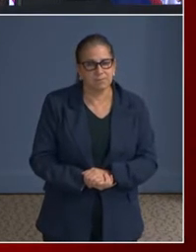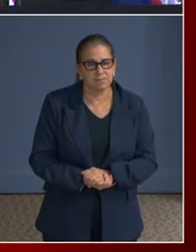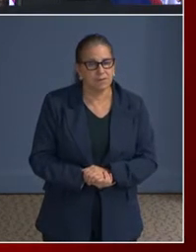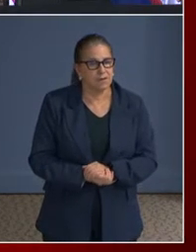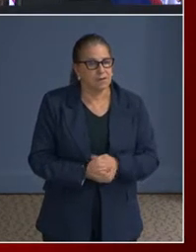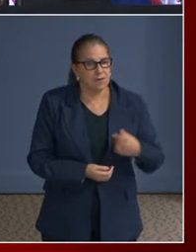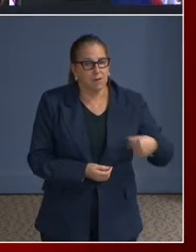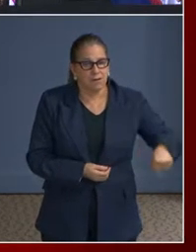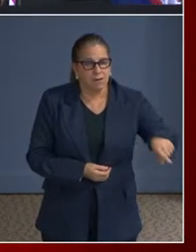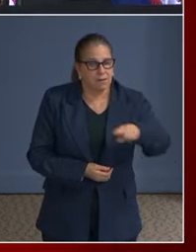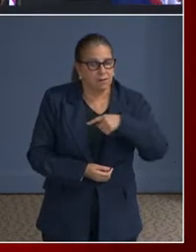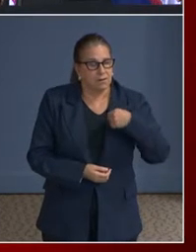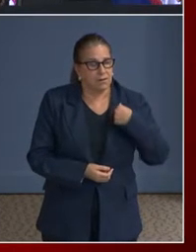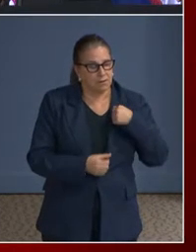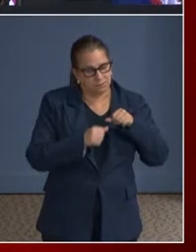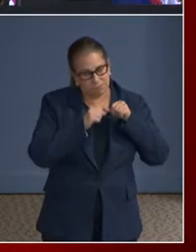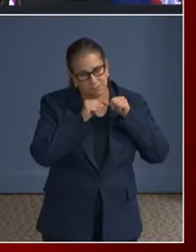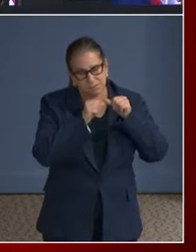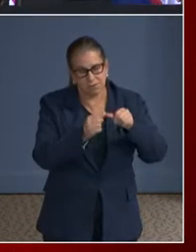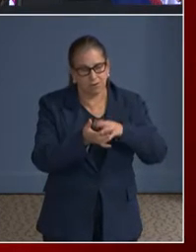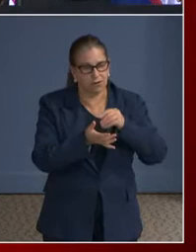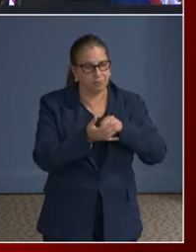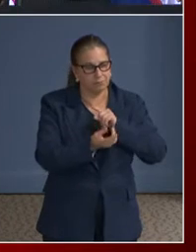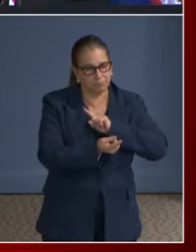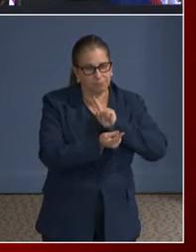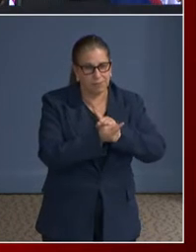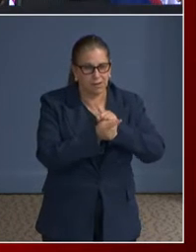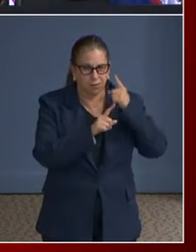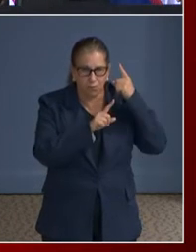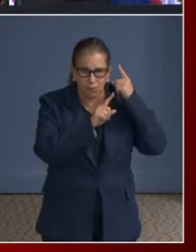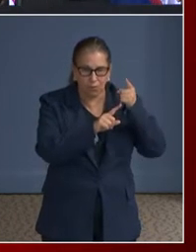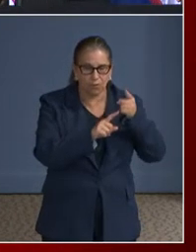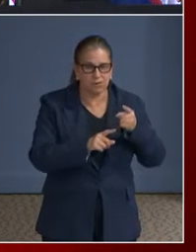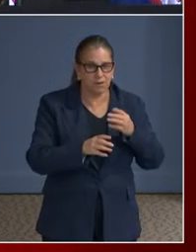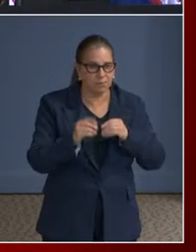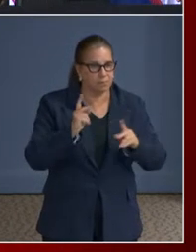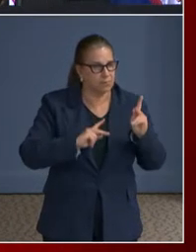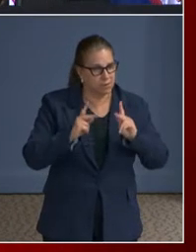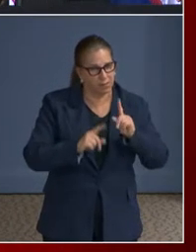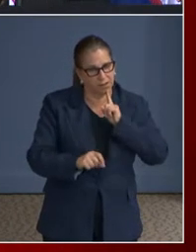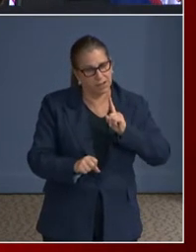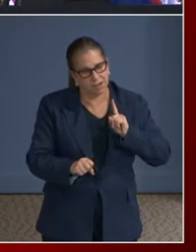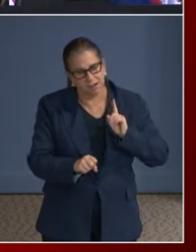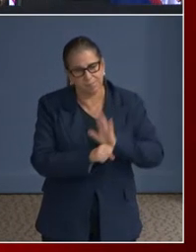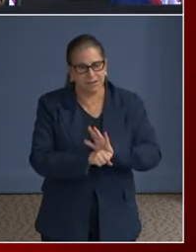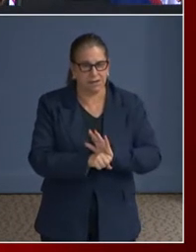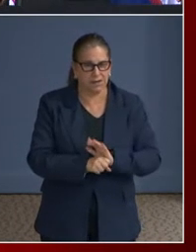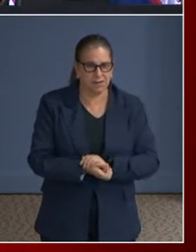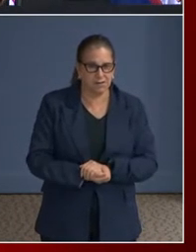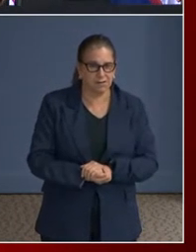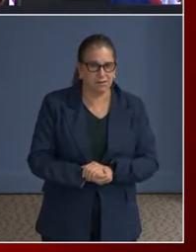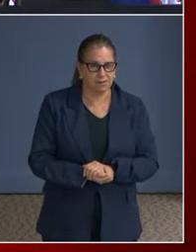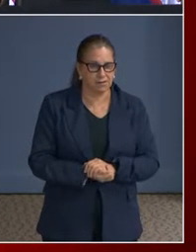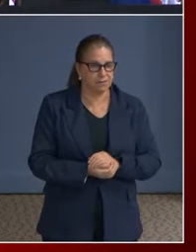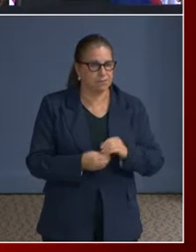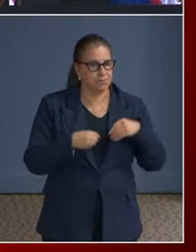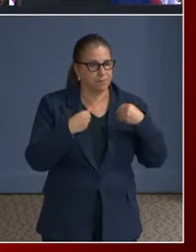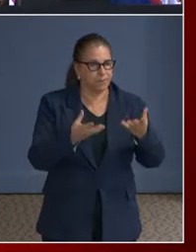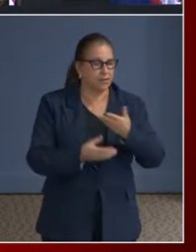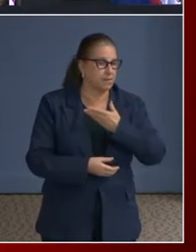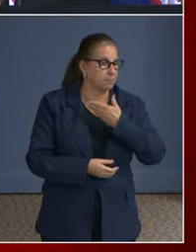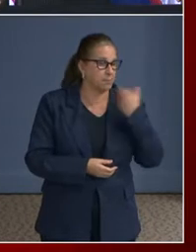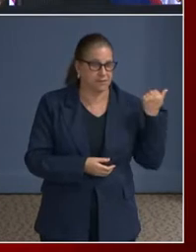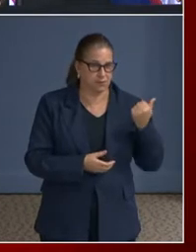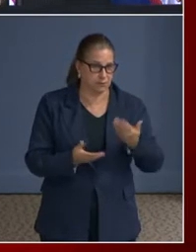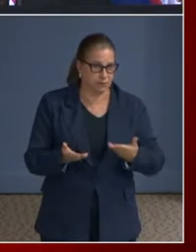and people who are dedicated to providing the best resources to their constituencies that they serve will show